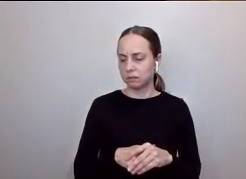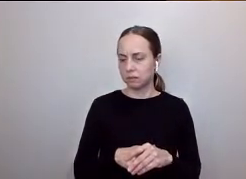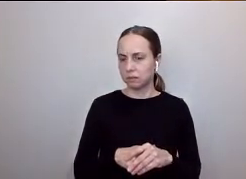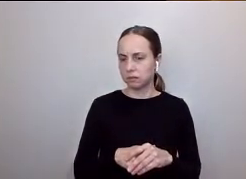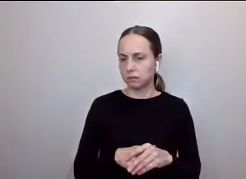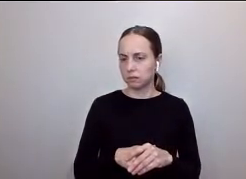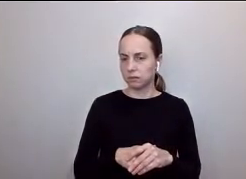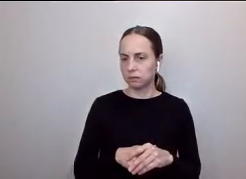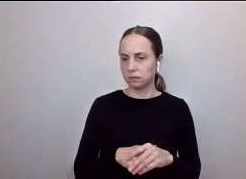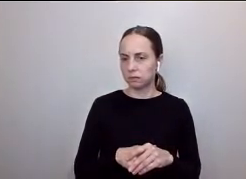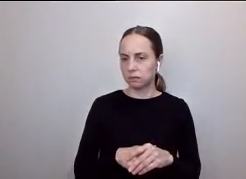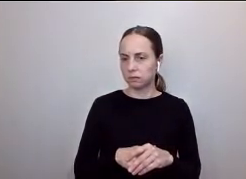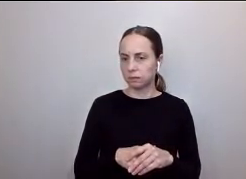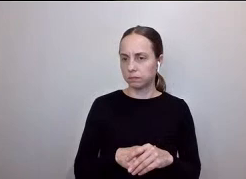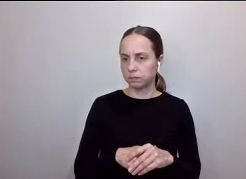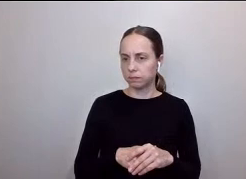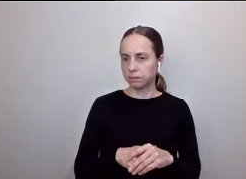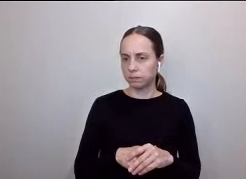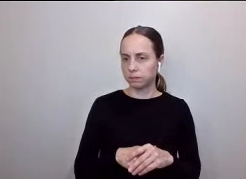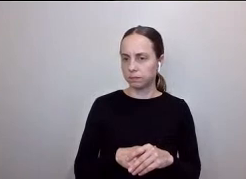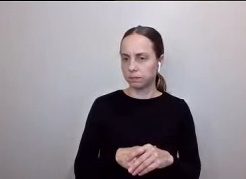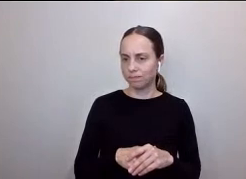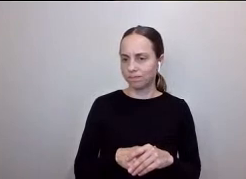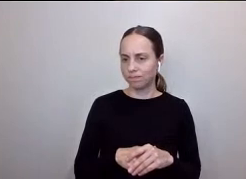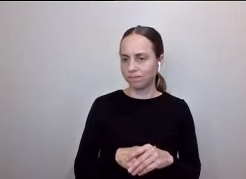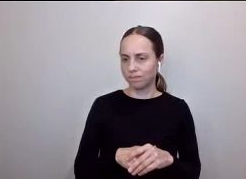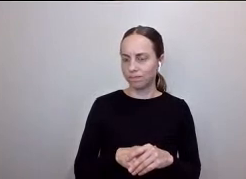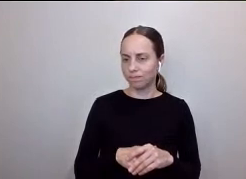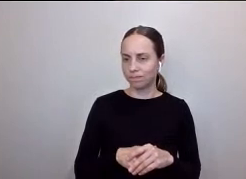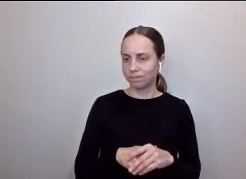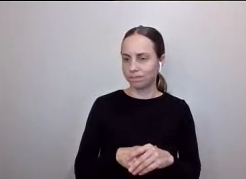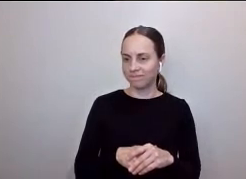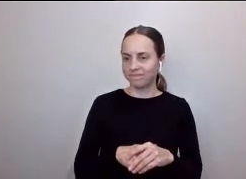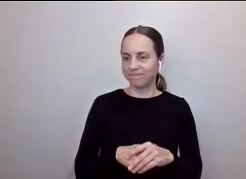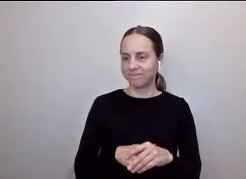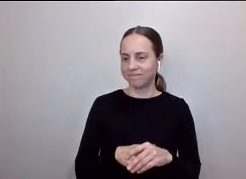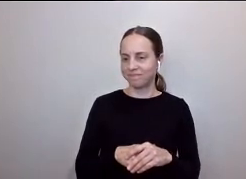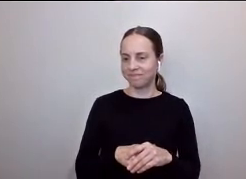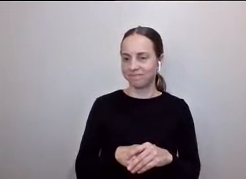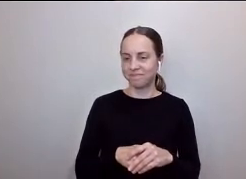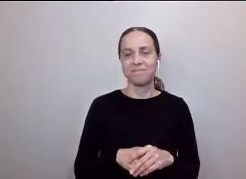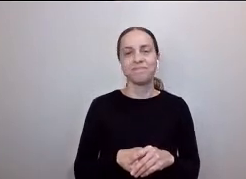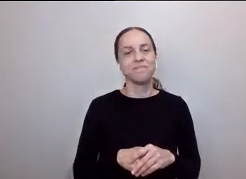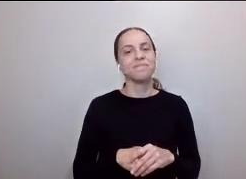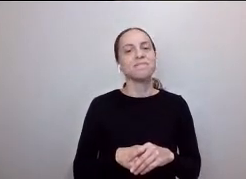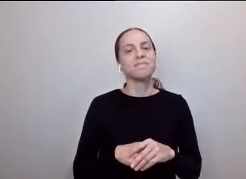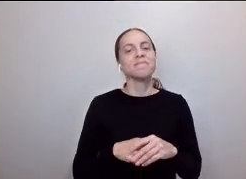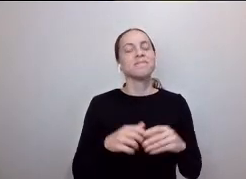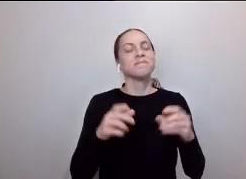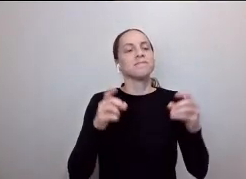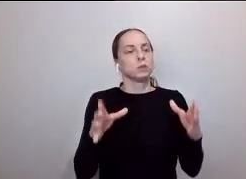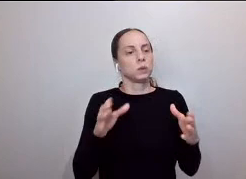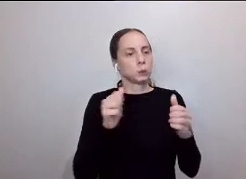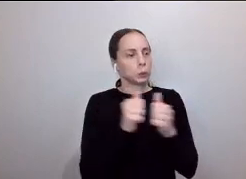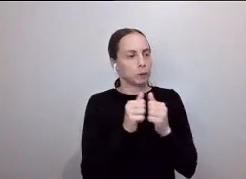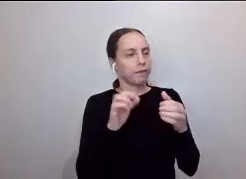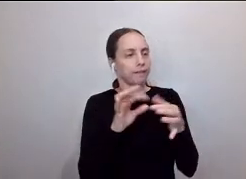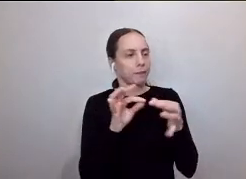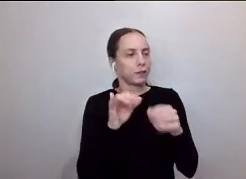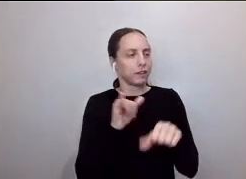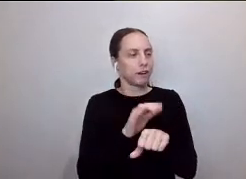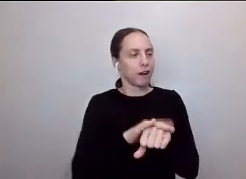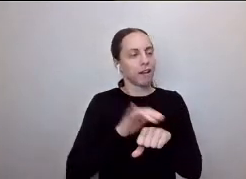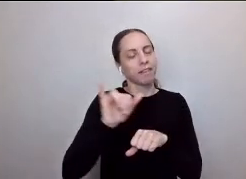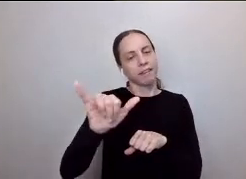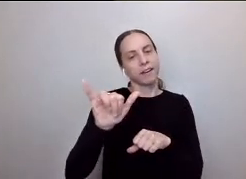But Director, if you have sure commentary on why that, because that was really your initial comments when we started talking about this,